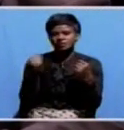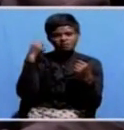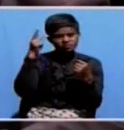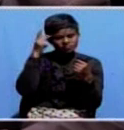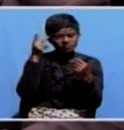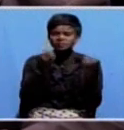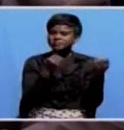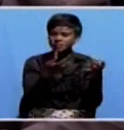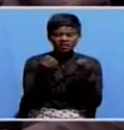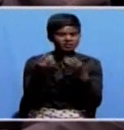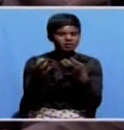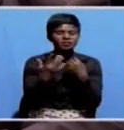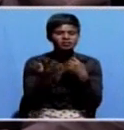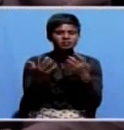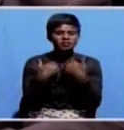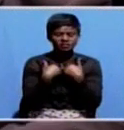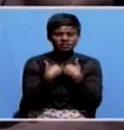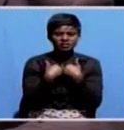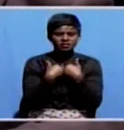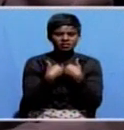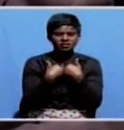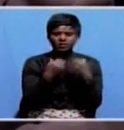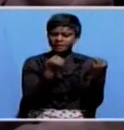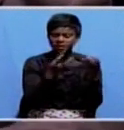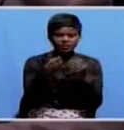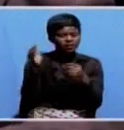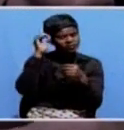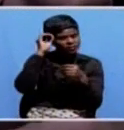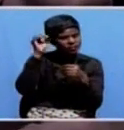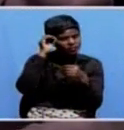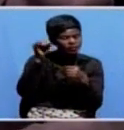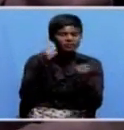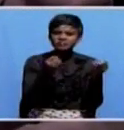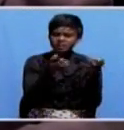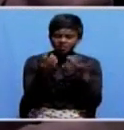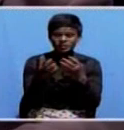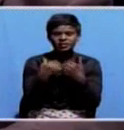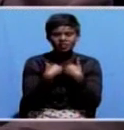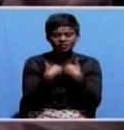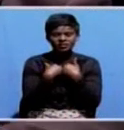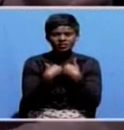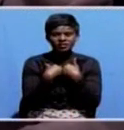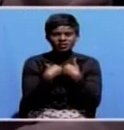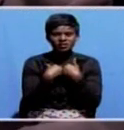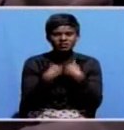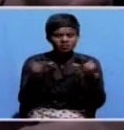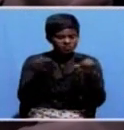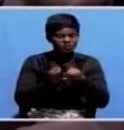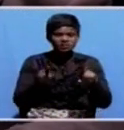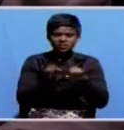many contending factors, and so many opinions, so many newspapers, including the mass